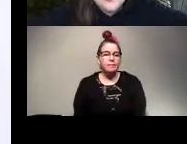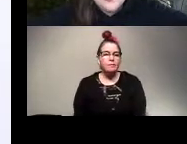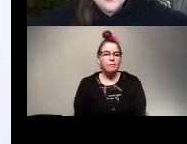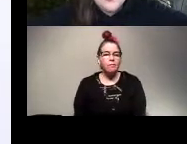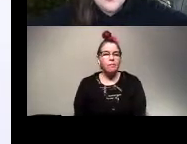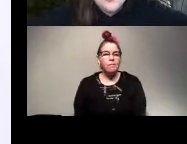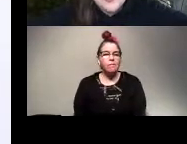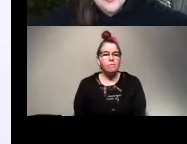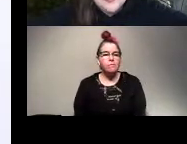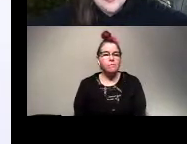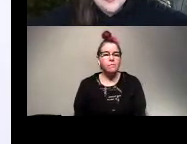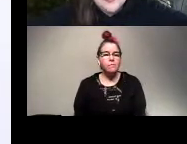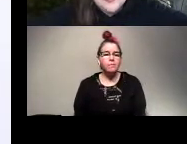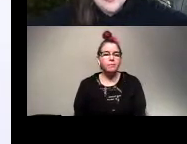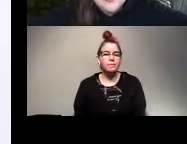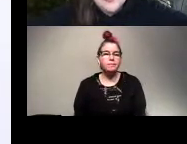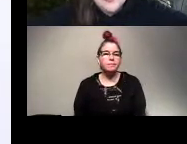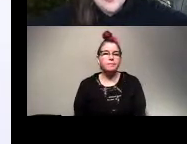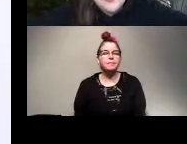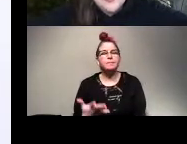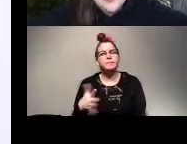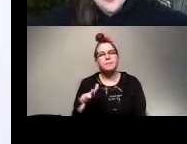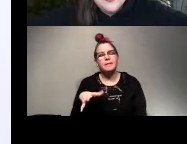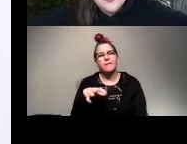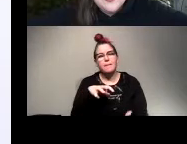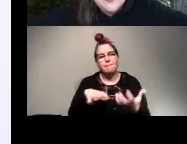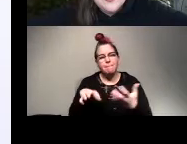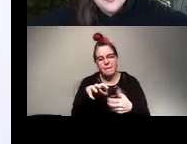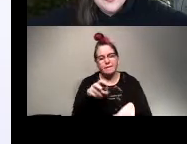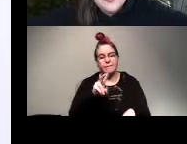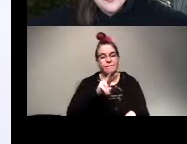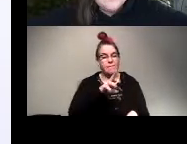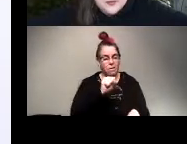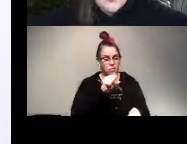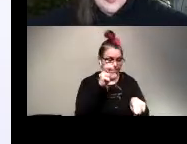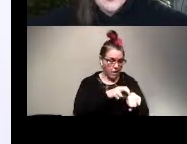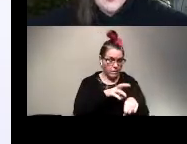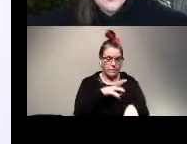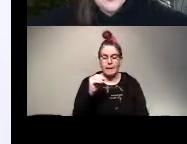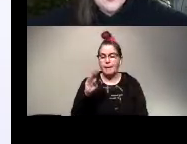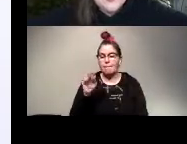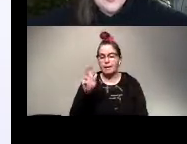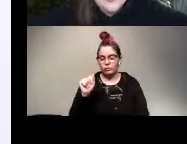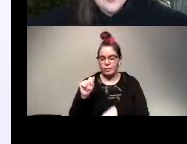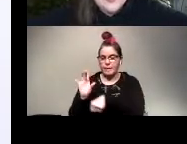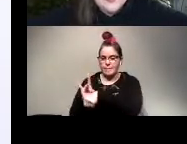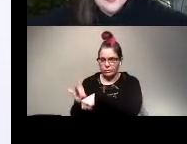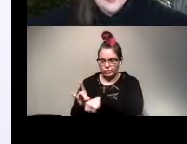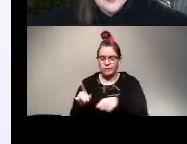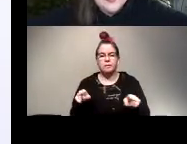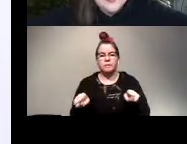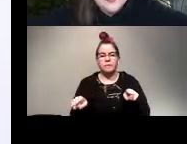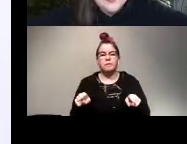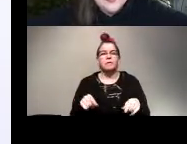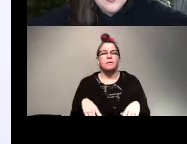they've been sort of a mix of viruses and bacteria. And in fact, probably the